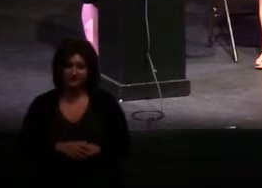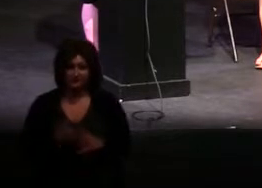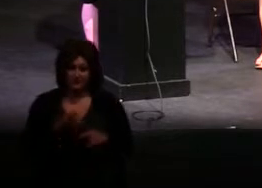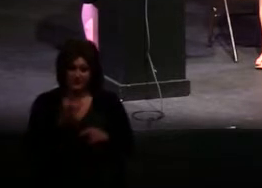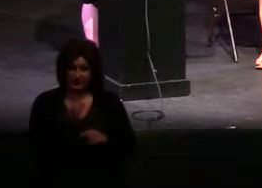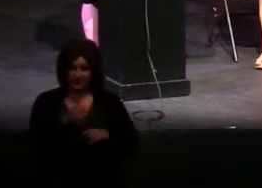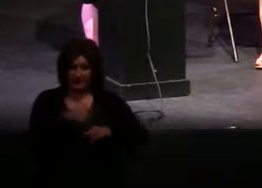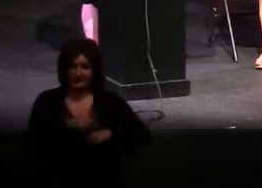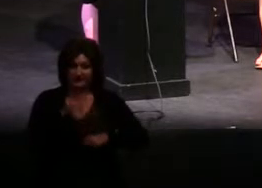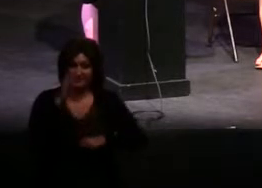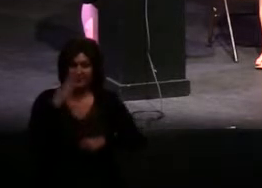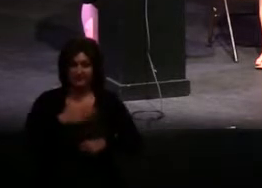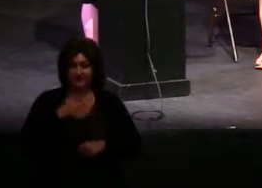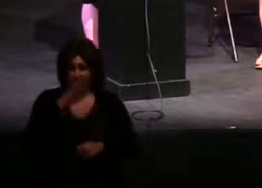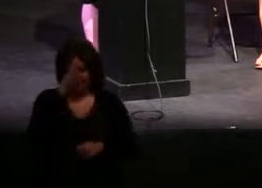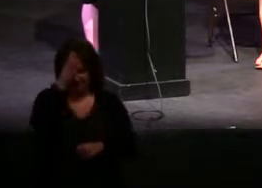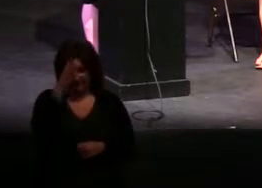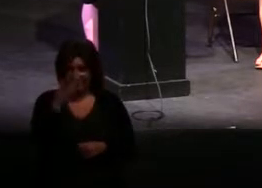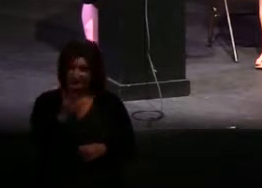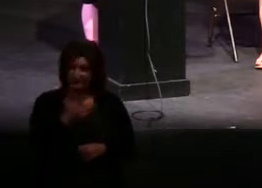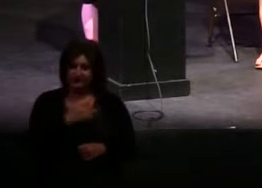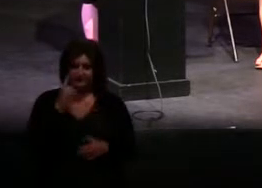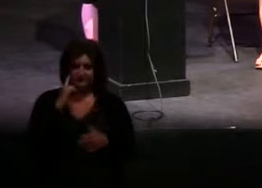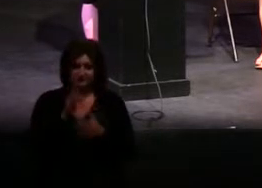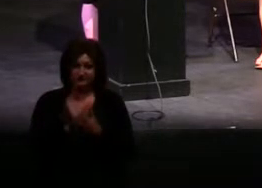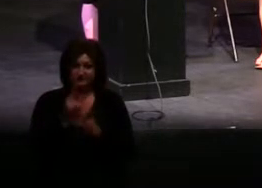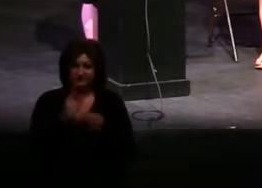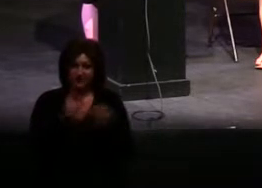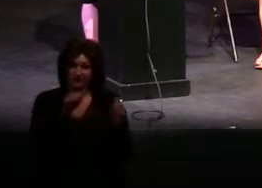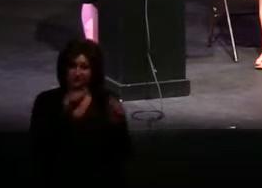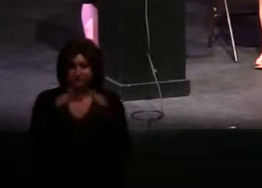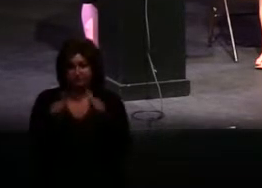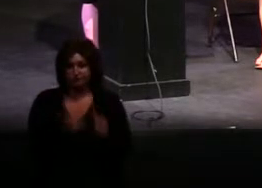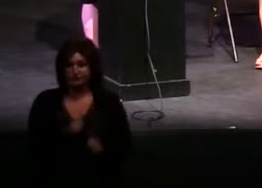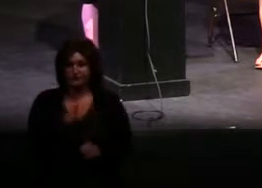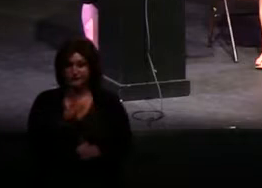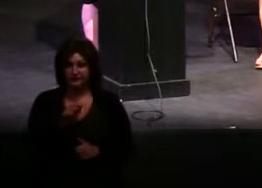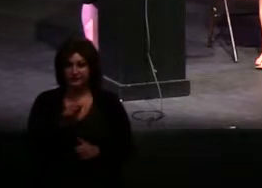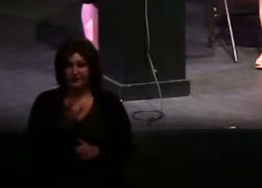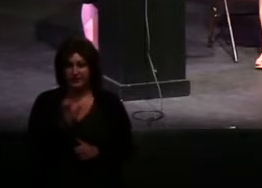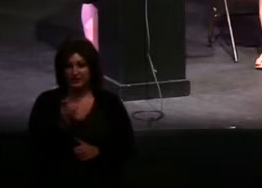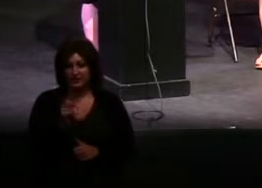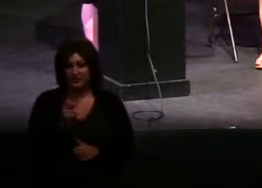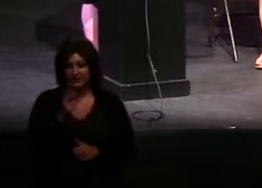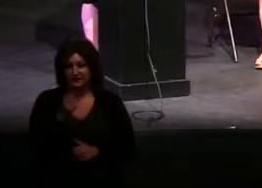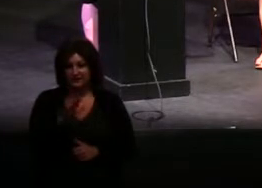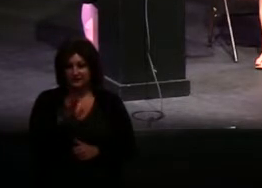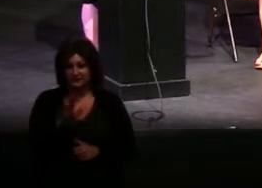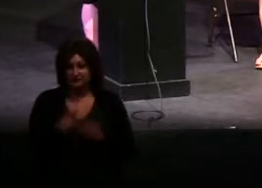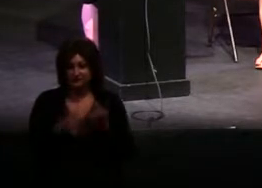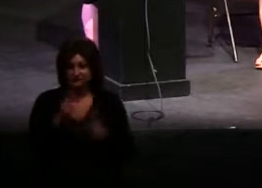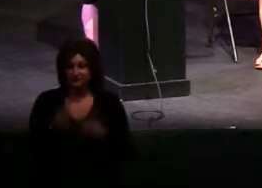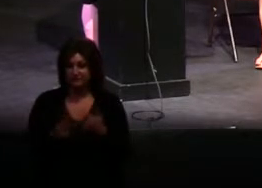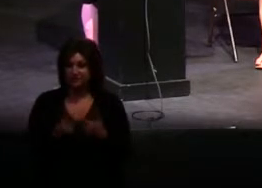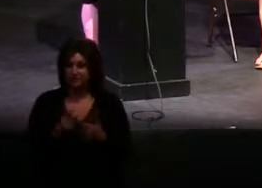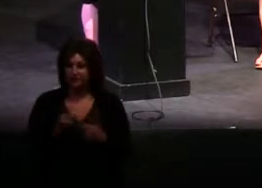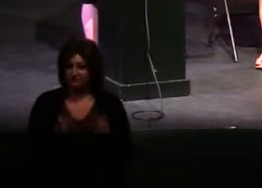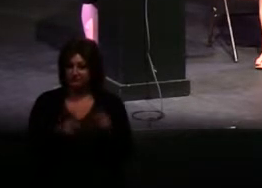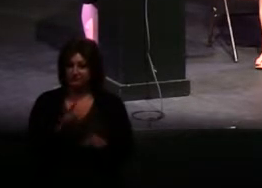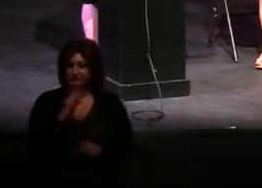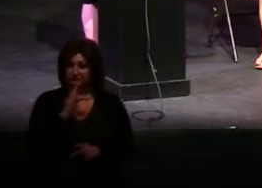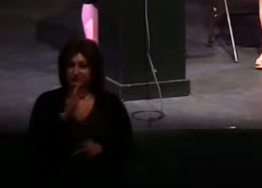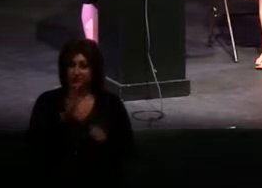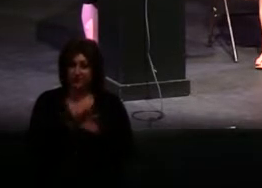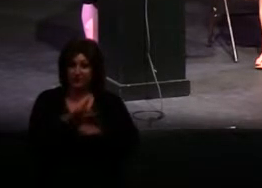this time that my father's convictions regarding the demise of the 20th century began tipping toward fanaticism. The whole